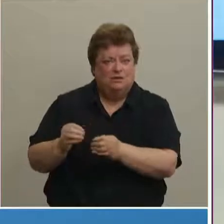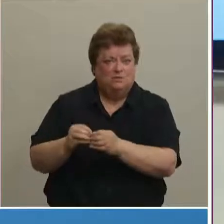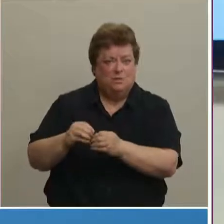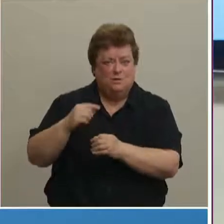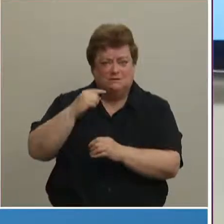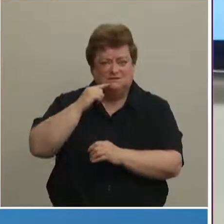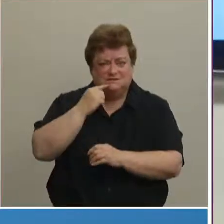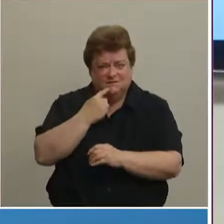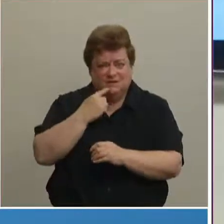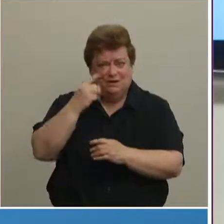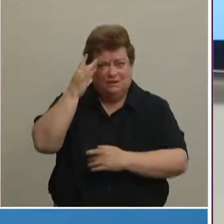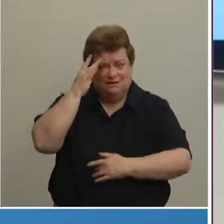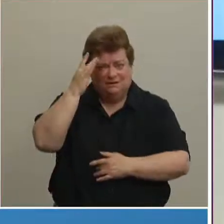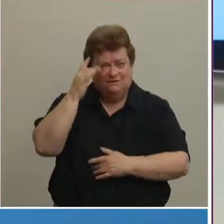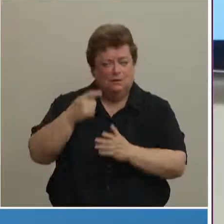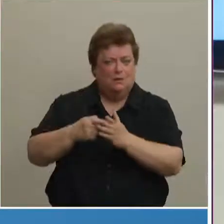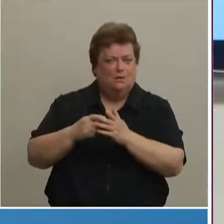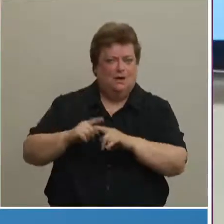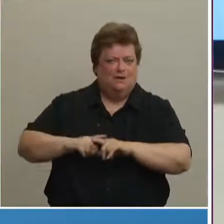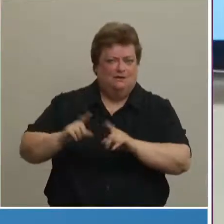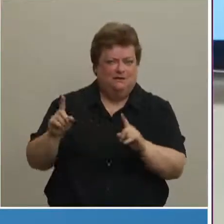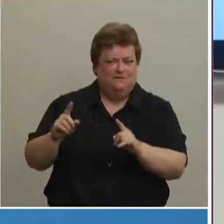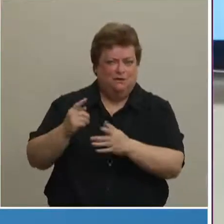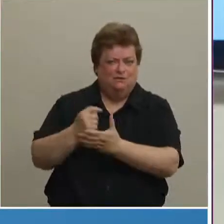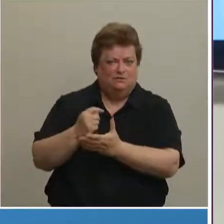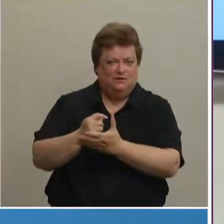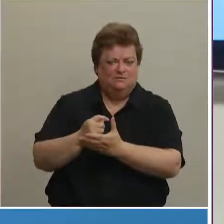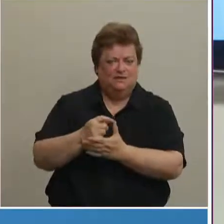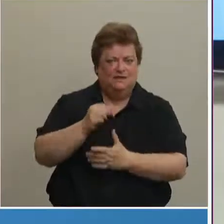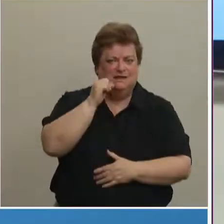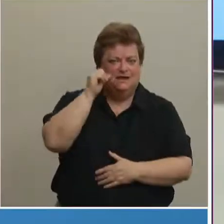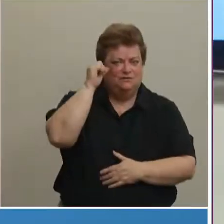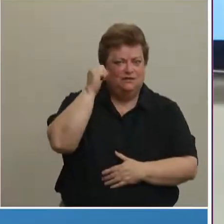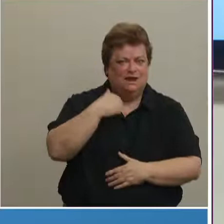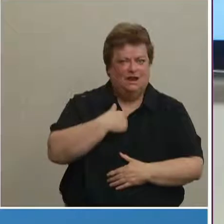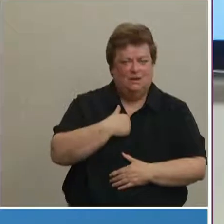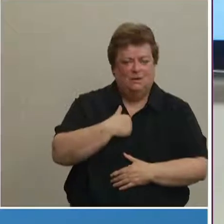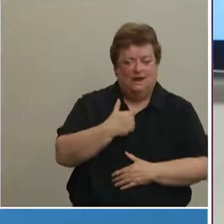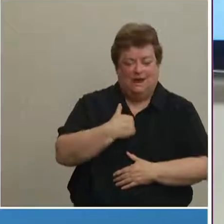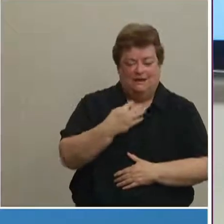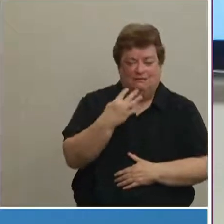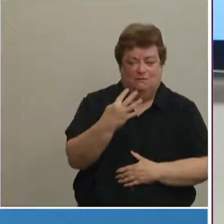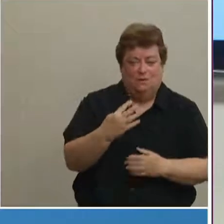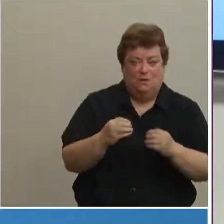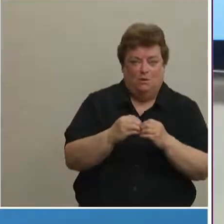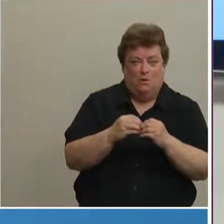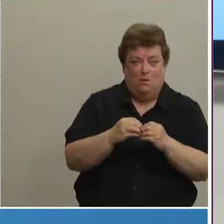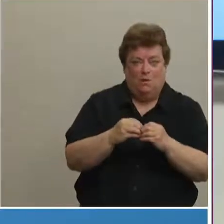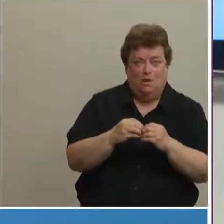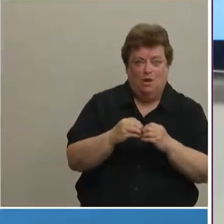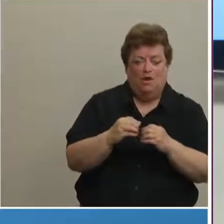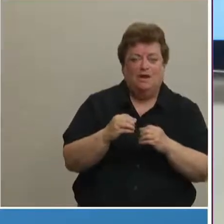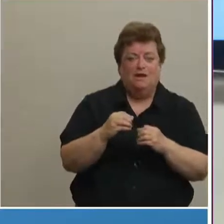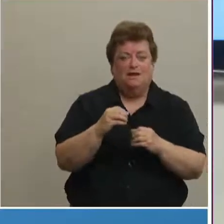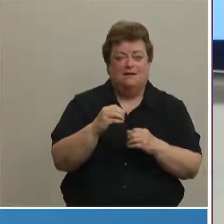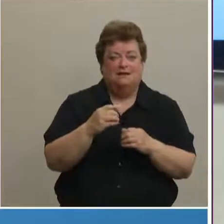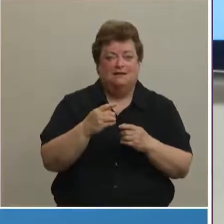require different treatments. Just yesterday, we confirmed 4 more local cases of COVID-19